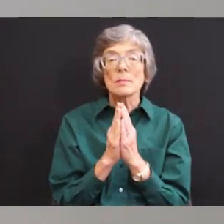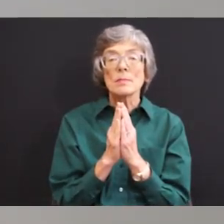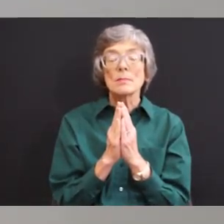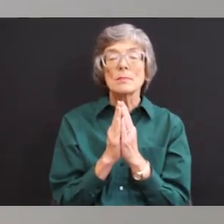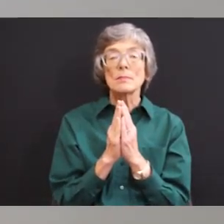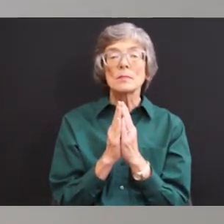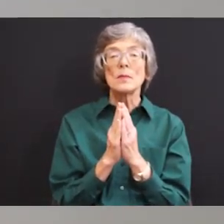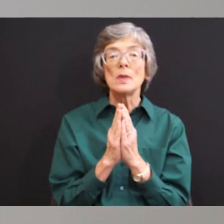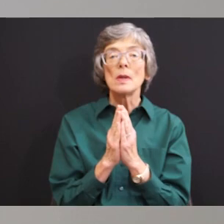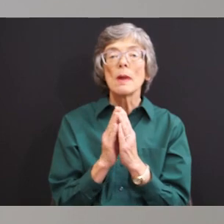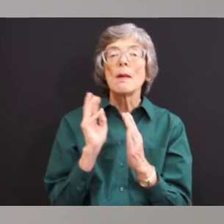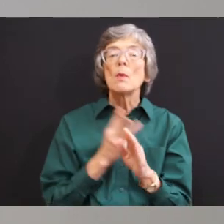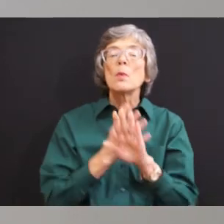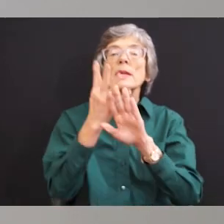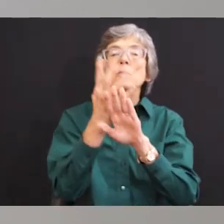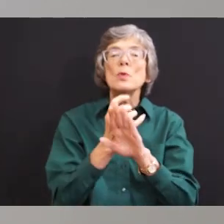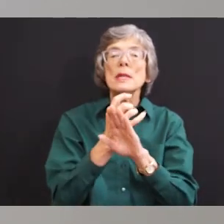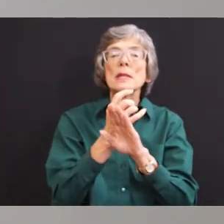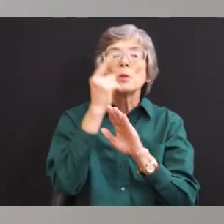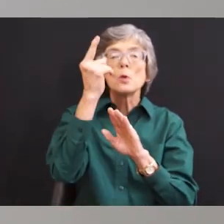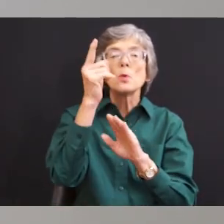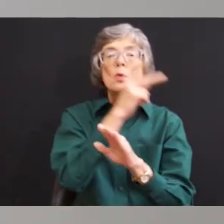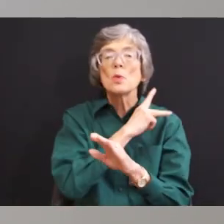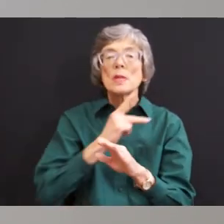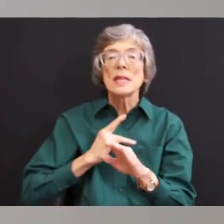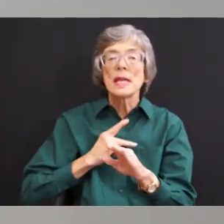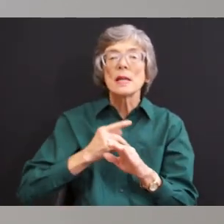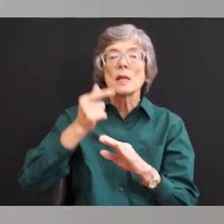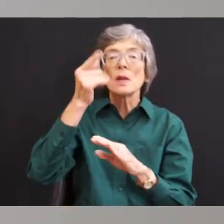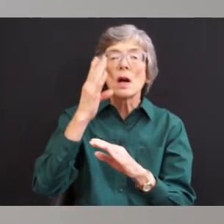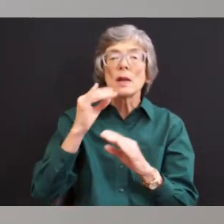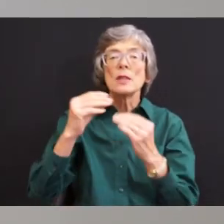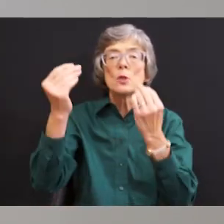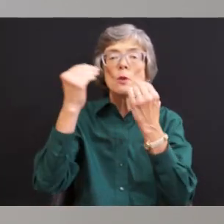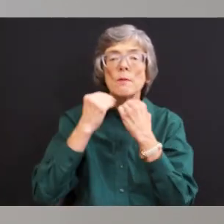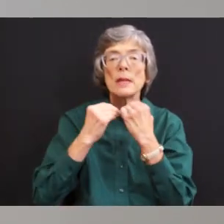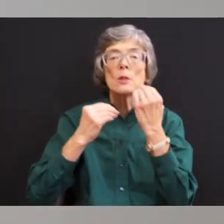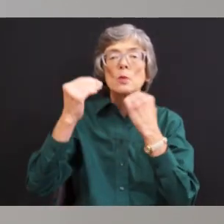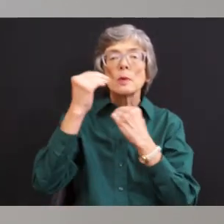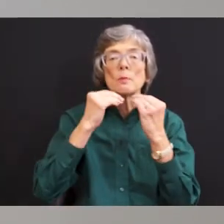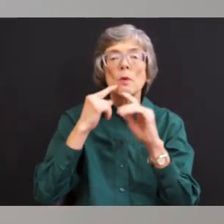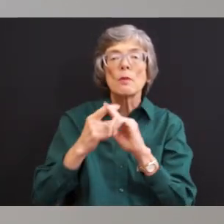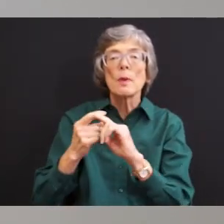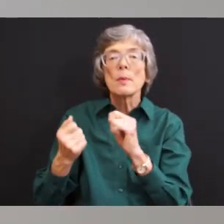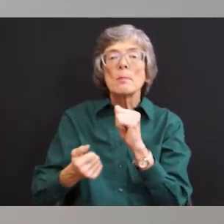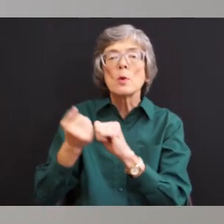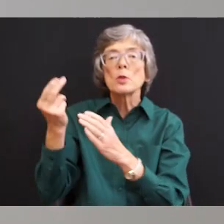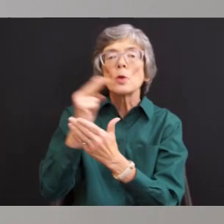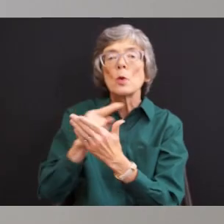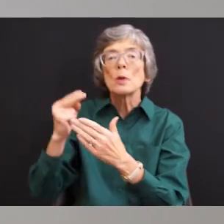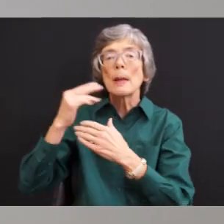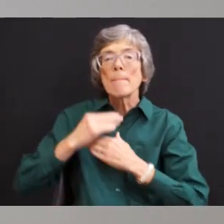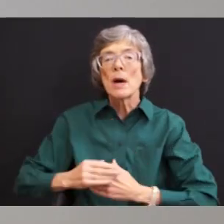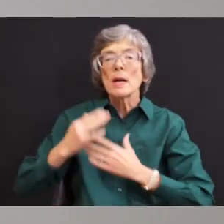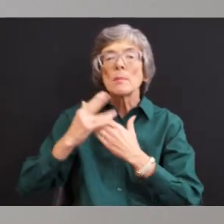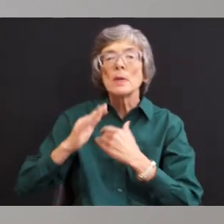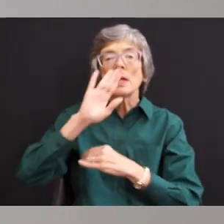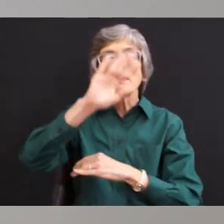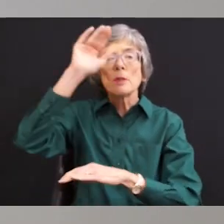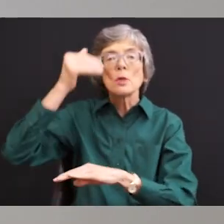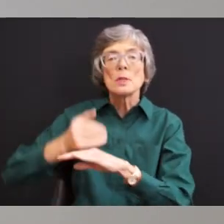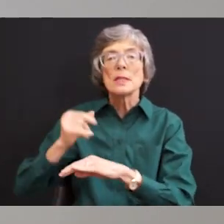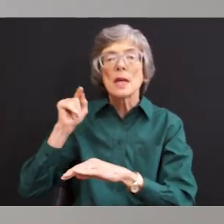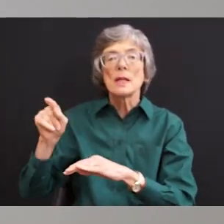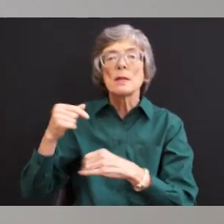We entreat your majesty most humbly, O Lord, that as you feed us with the nourishment which comes from the most holy body and blood of your Son, so you may make